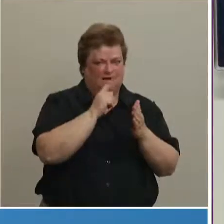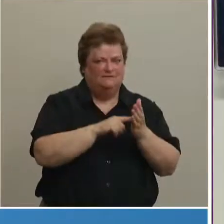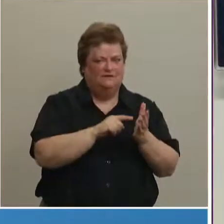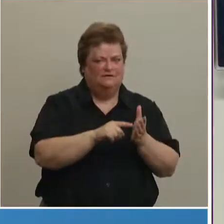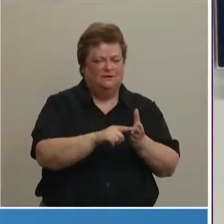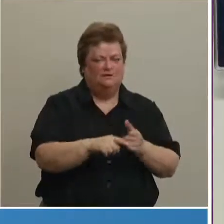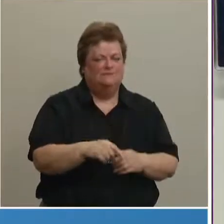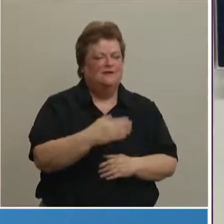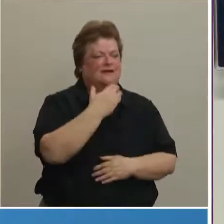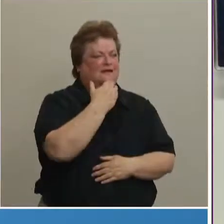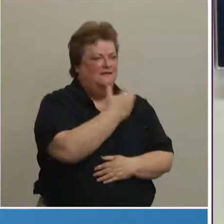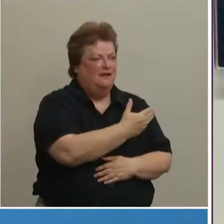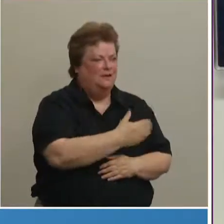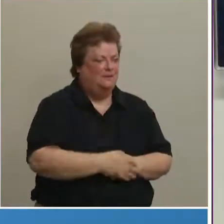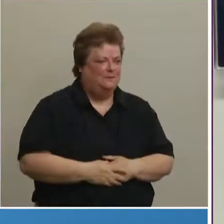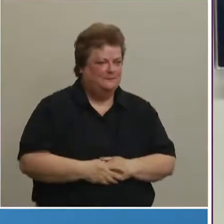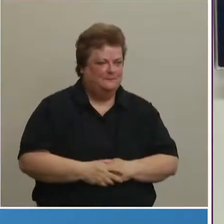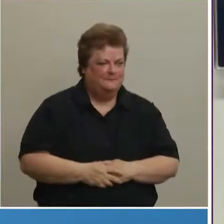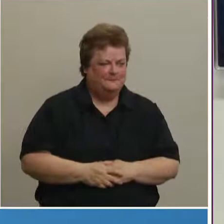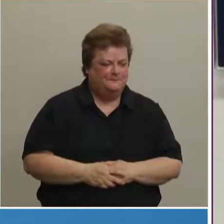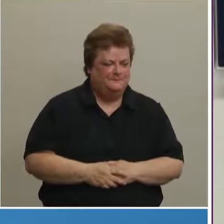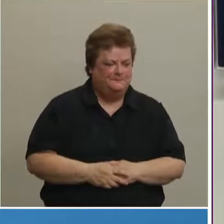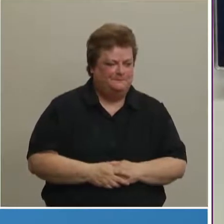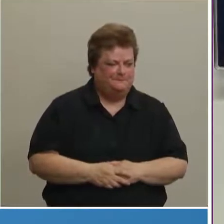Thank you so much, Director Lopez.